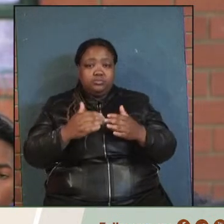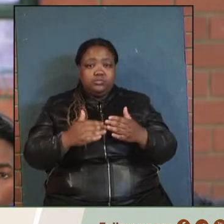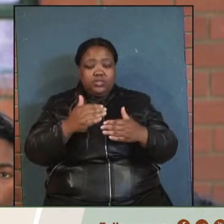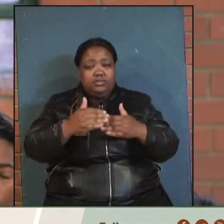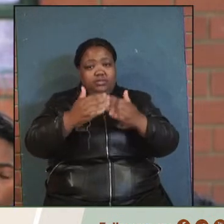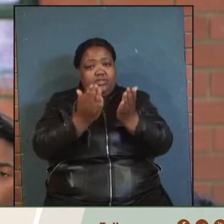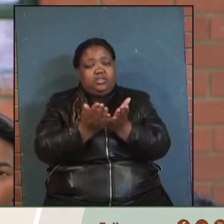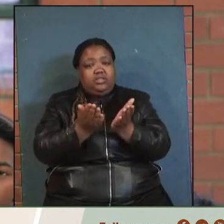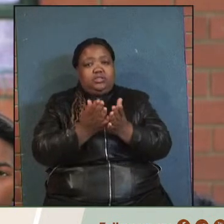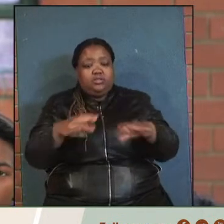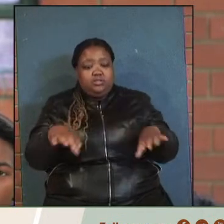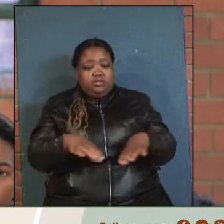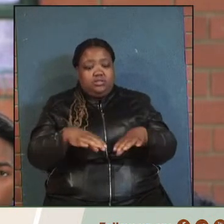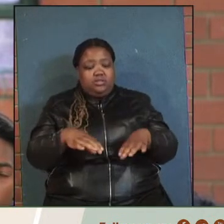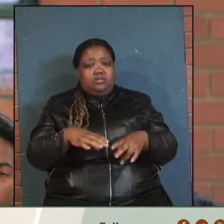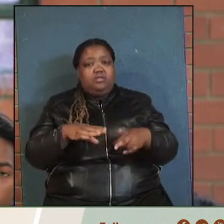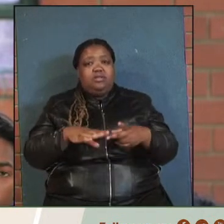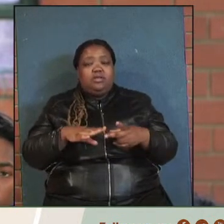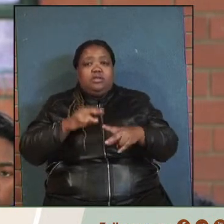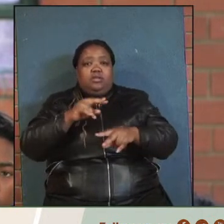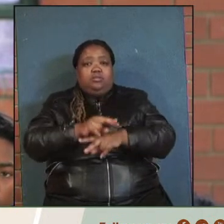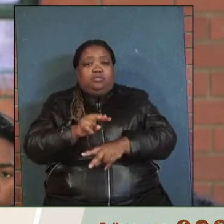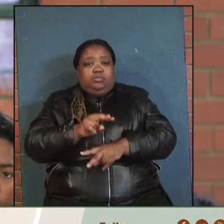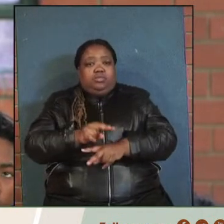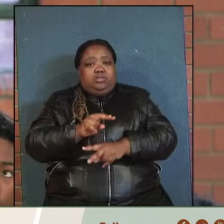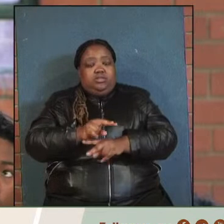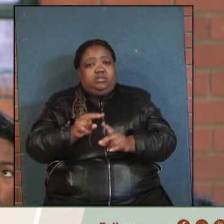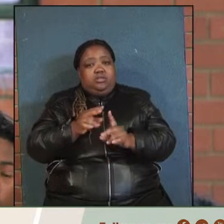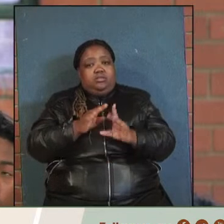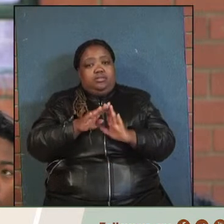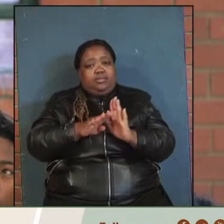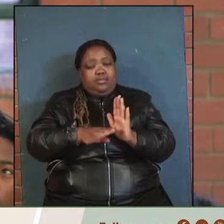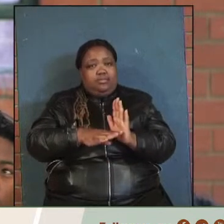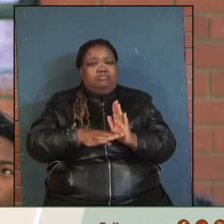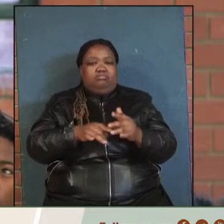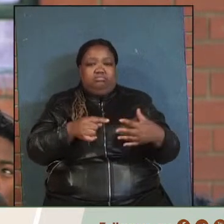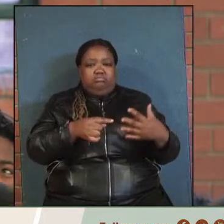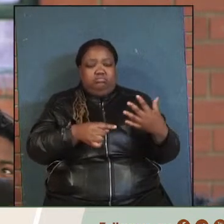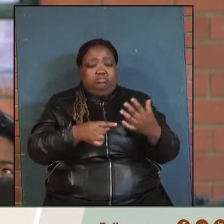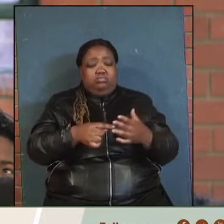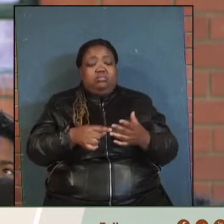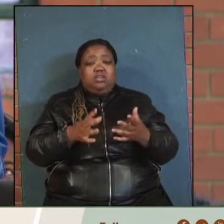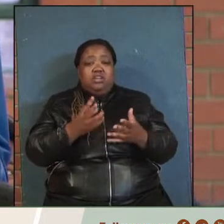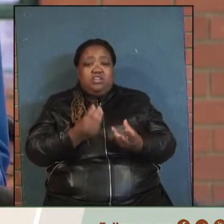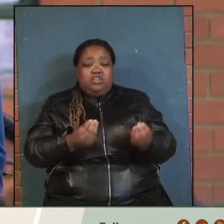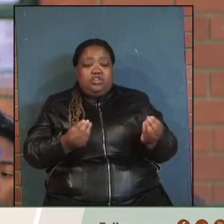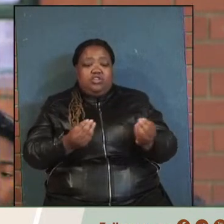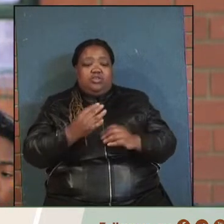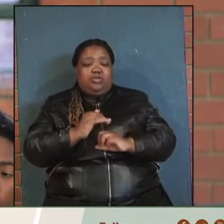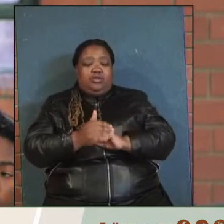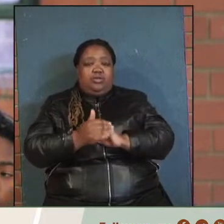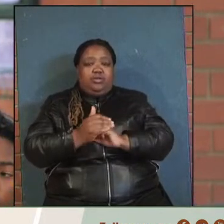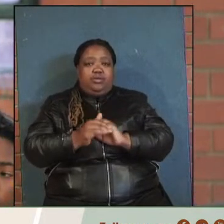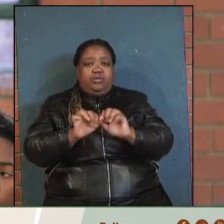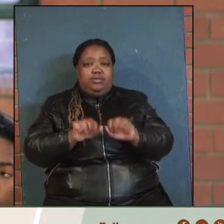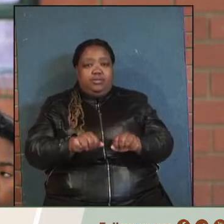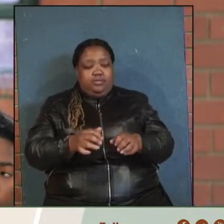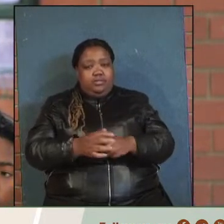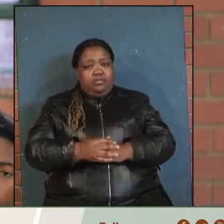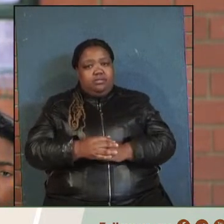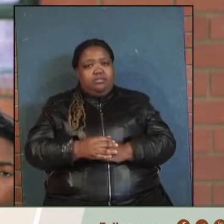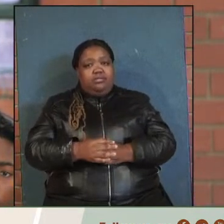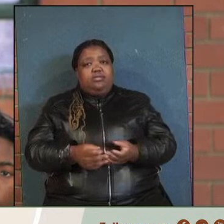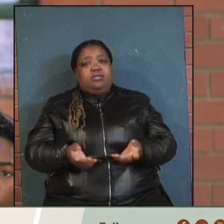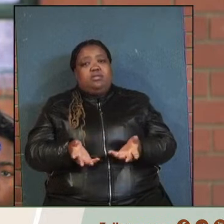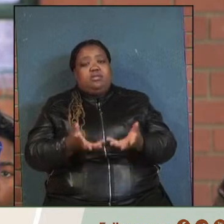mentoring programs, and respite care are some of the many ways to keep children safe from harm. Be a voice in support